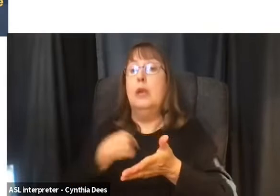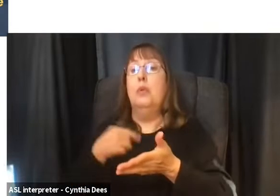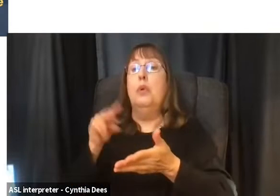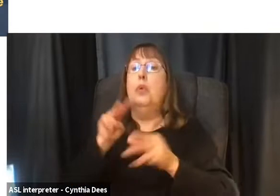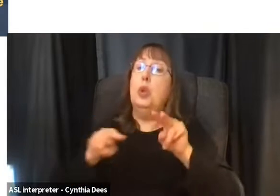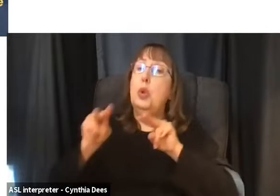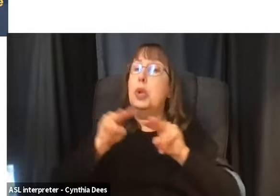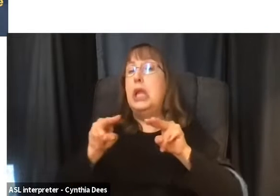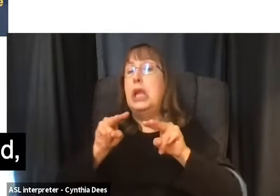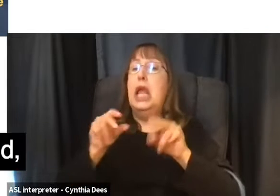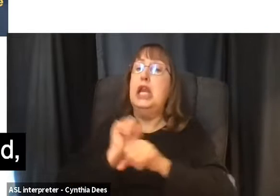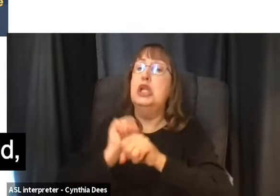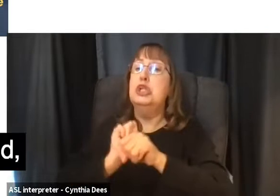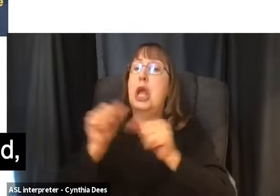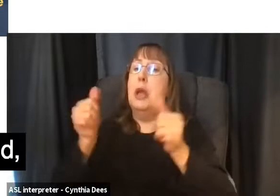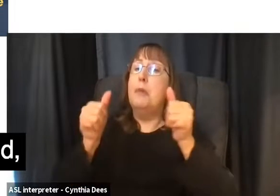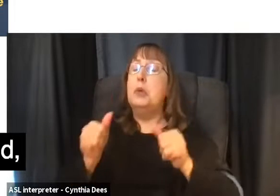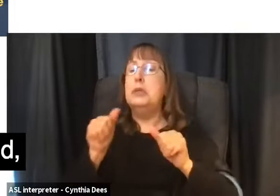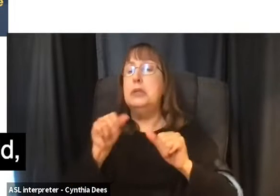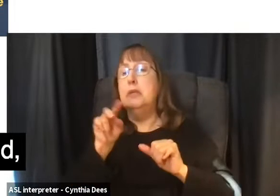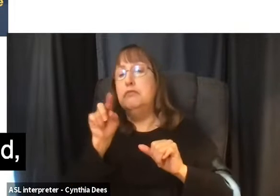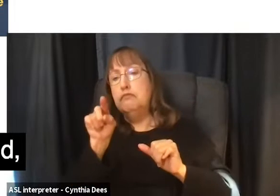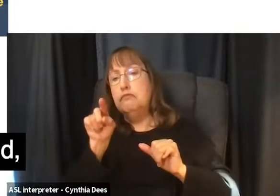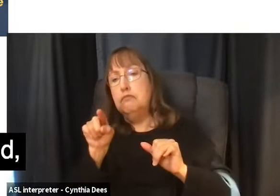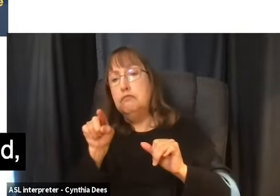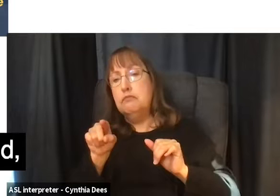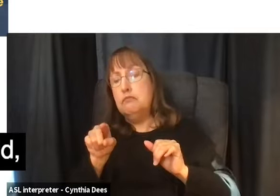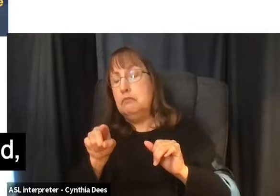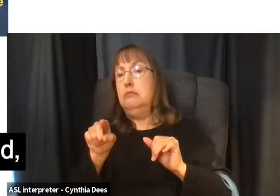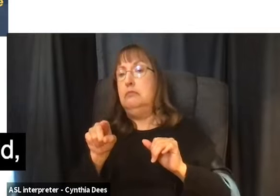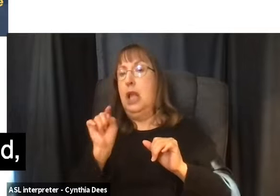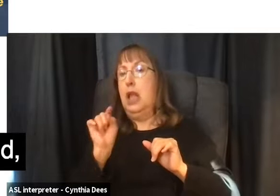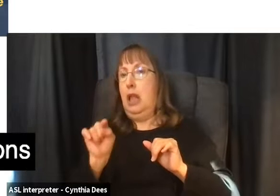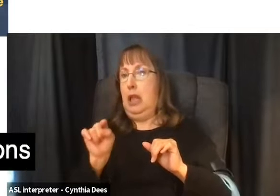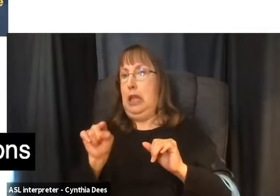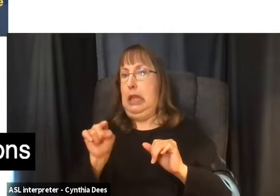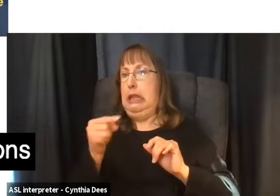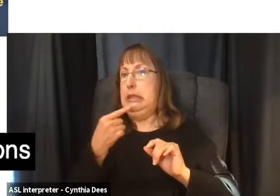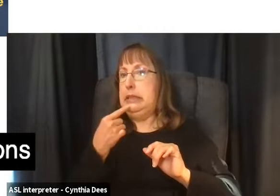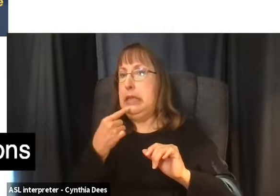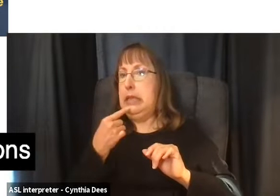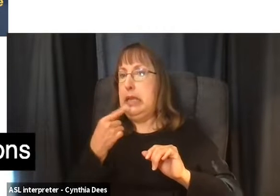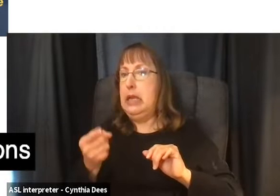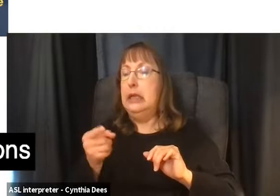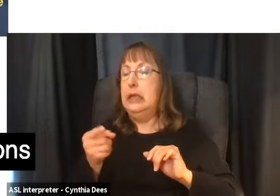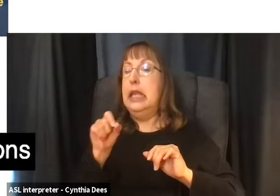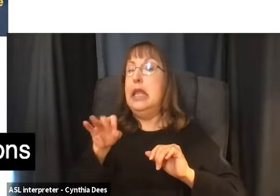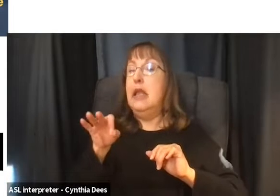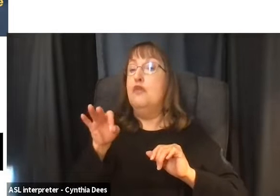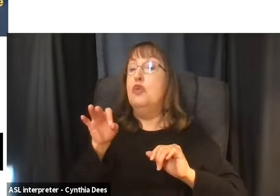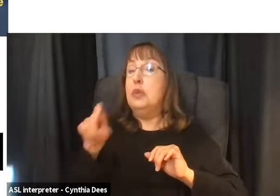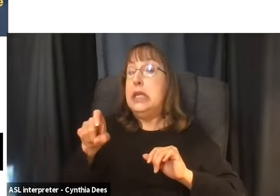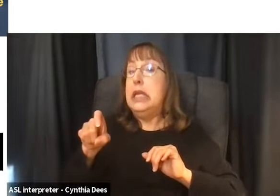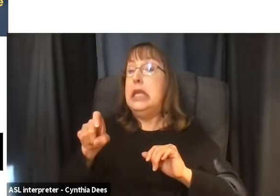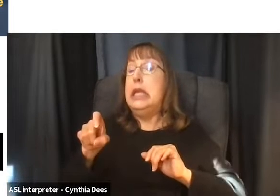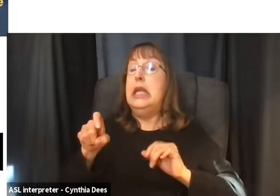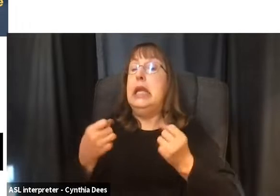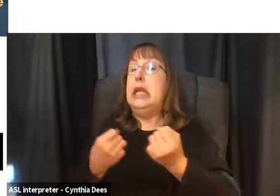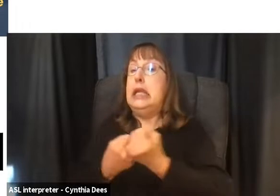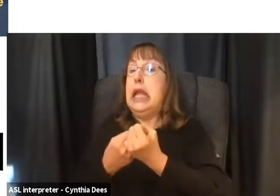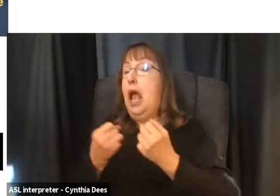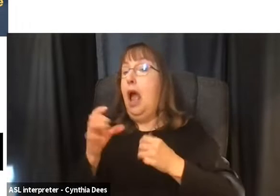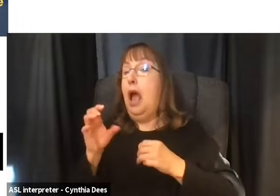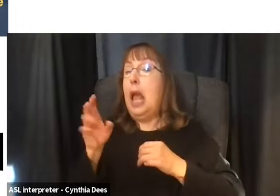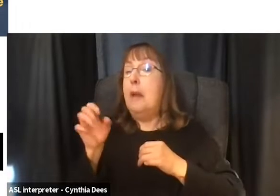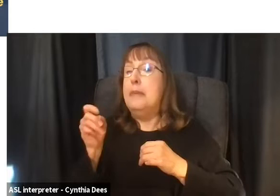they were applying for. And in the job posting, it actually said, if you need accommodations as you're applying